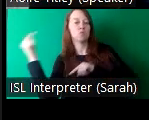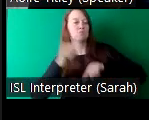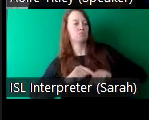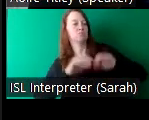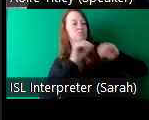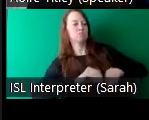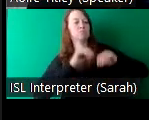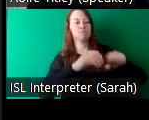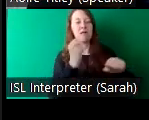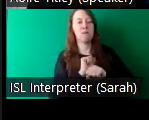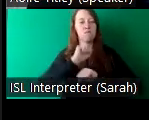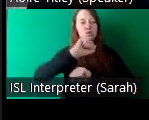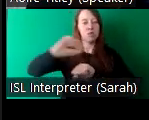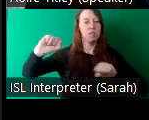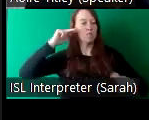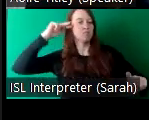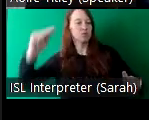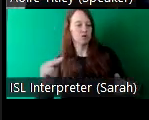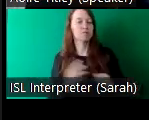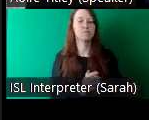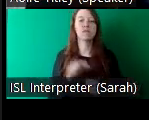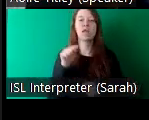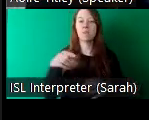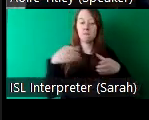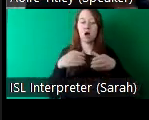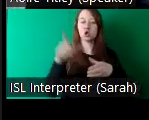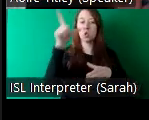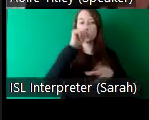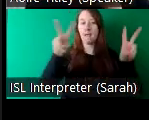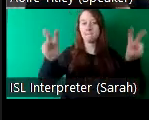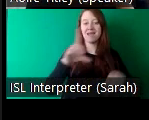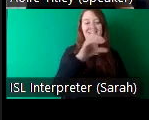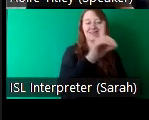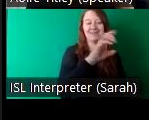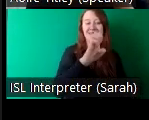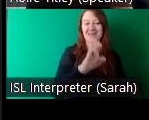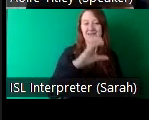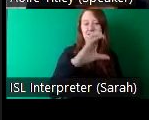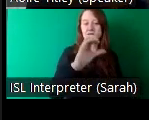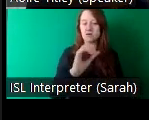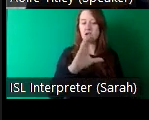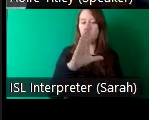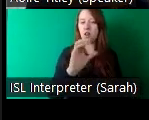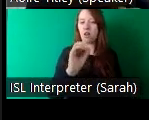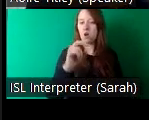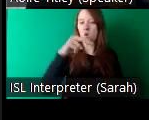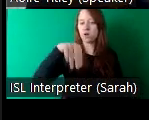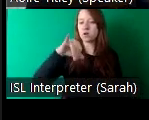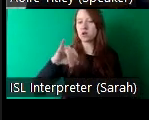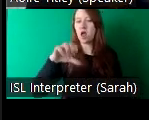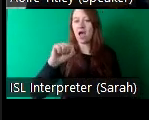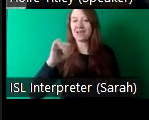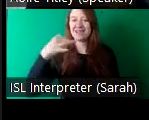vantage points as well. So the module is called Decolonizing the Curriculum. And again, even though it's focusing on curriculum it's